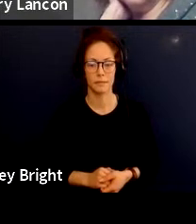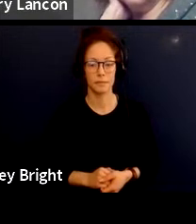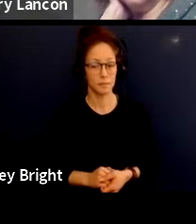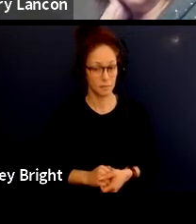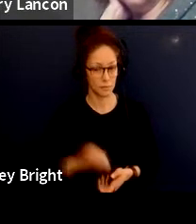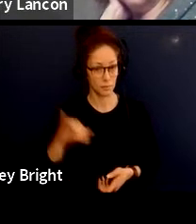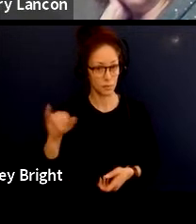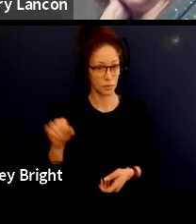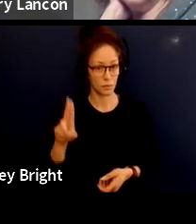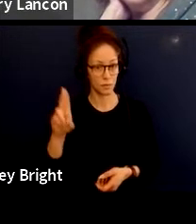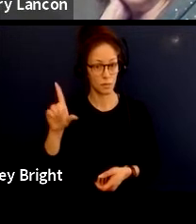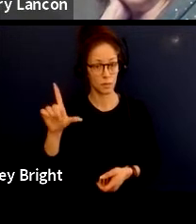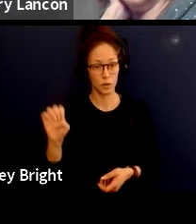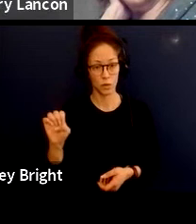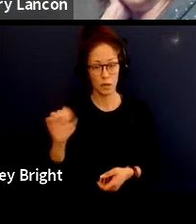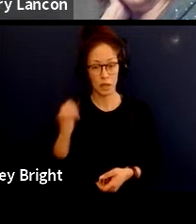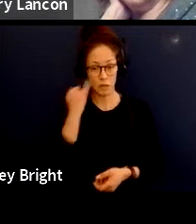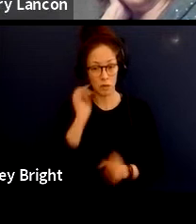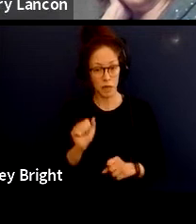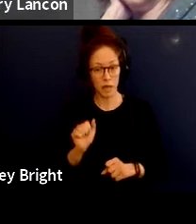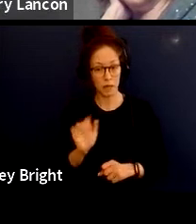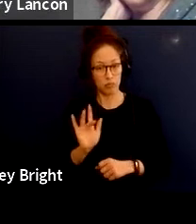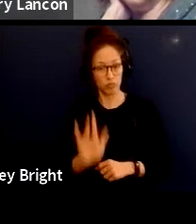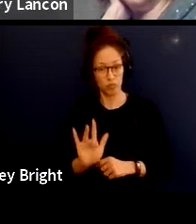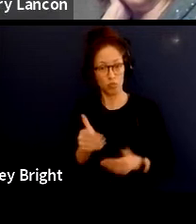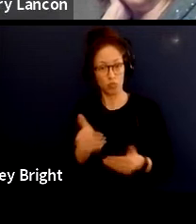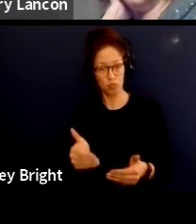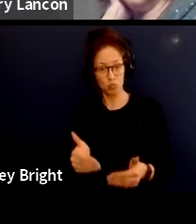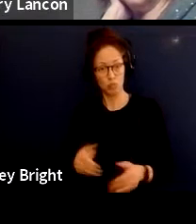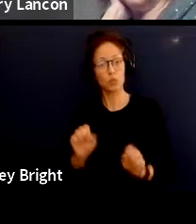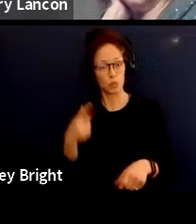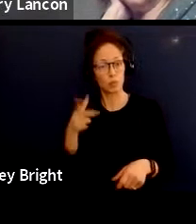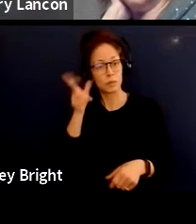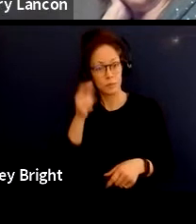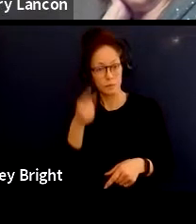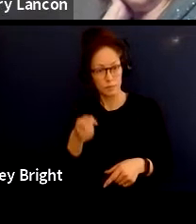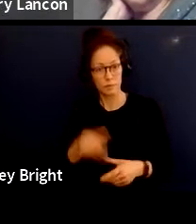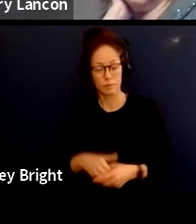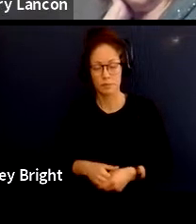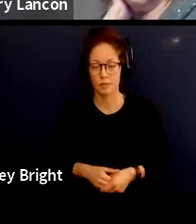Julie, if you could click the button on your screen. Okay, you're unmuted.